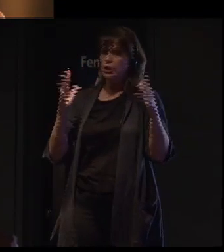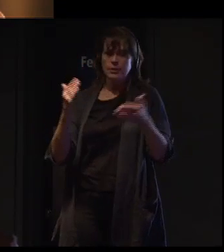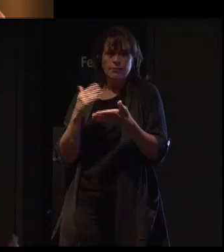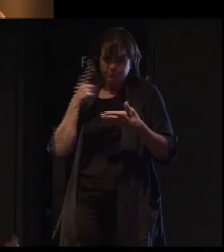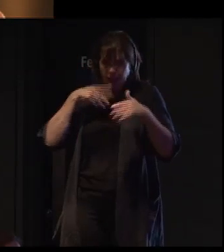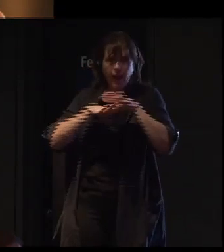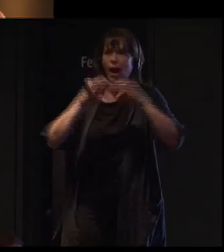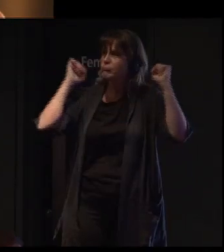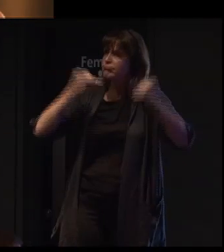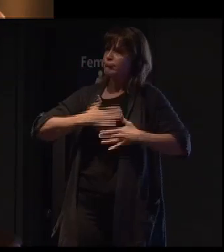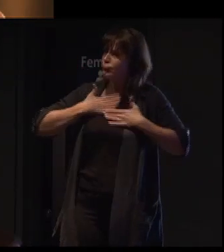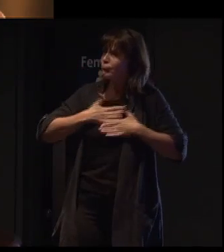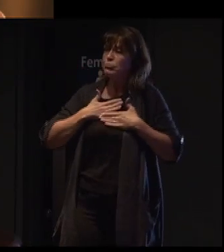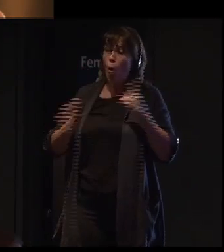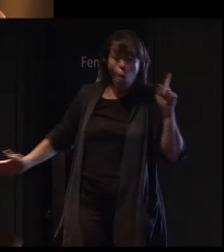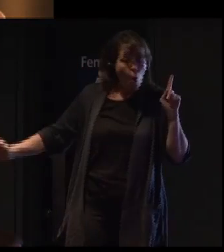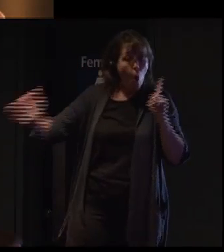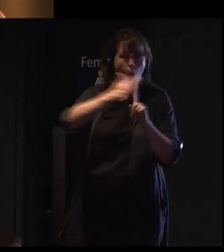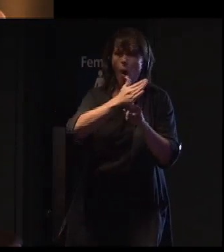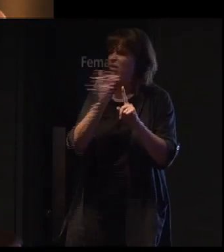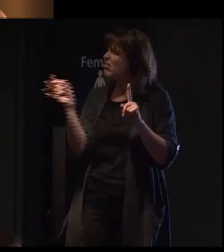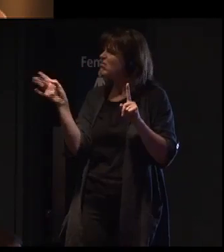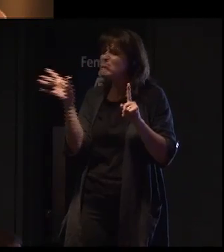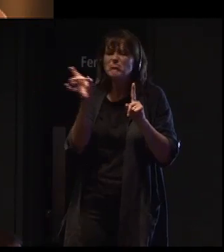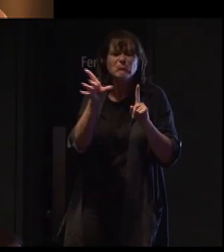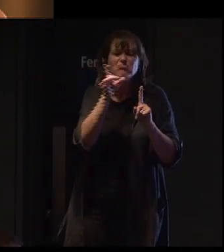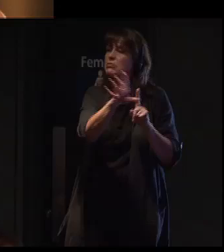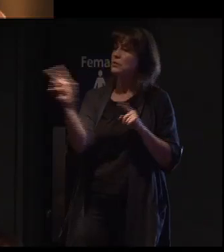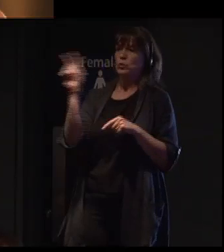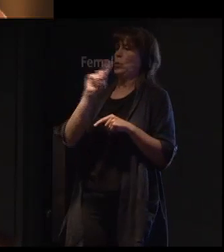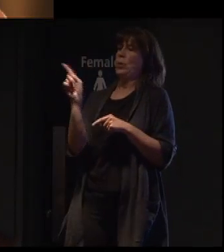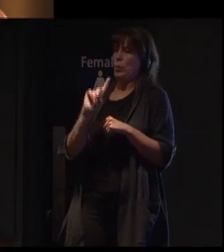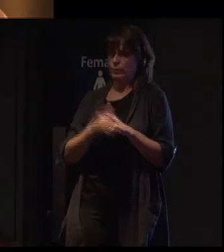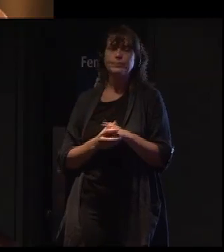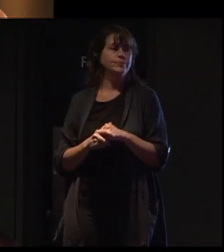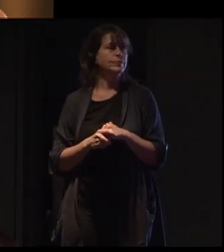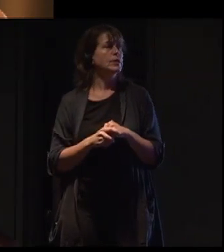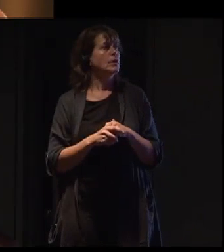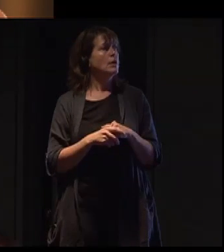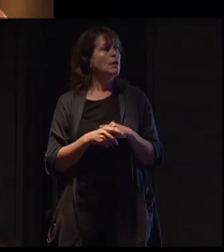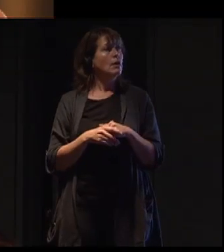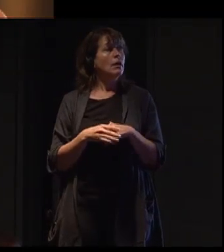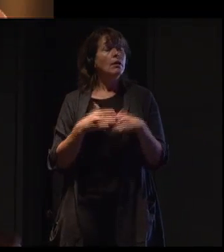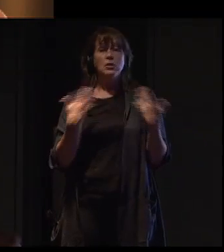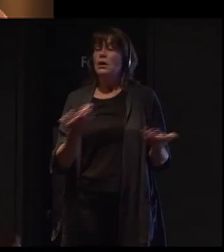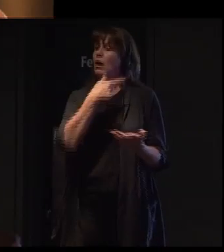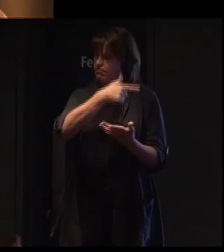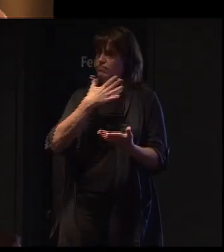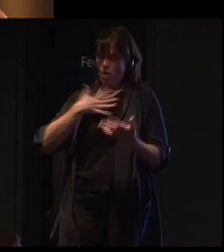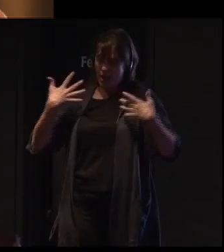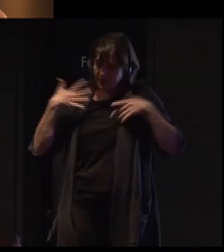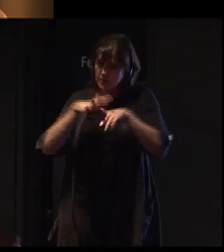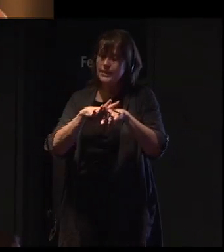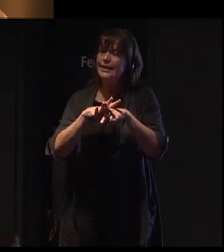all of the fans, and not excluding any of the fan groups. In order to achieve this, UEFA propagates a so-called integrated